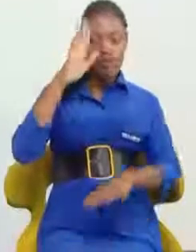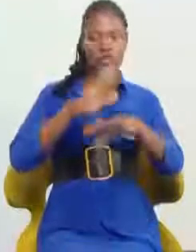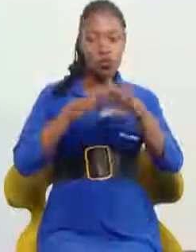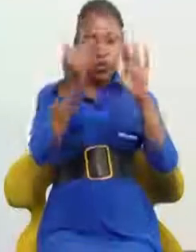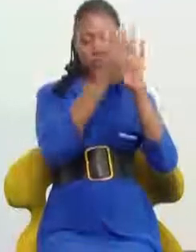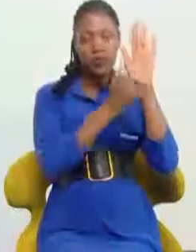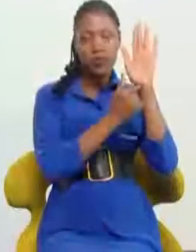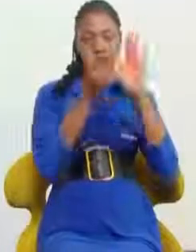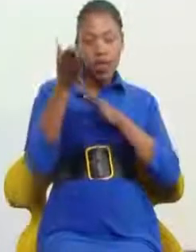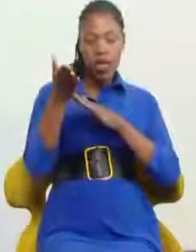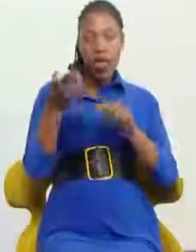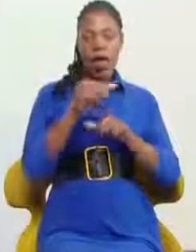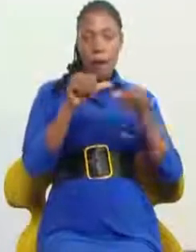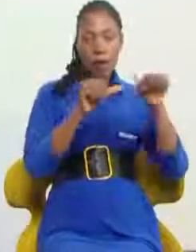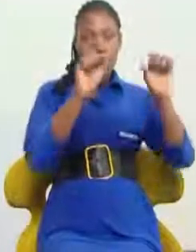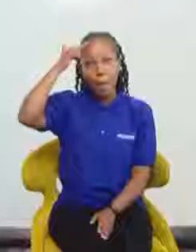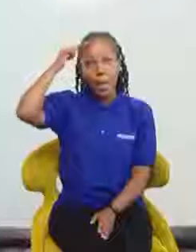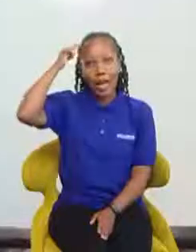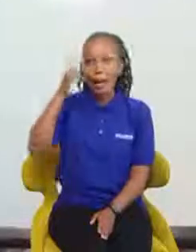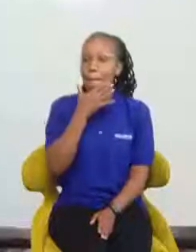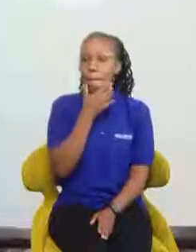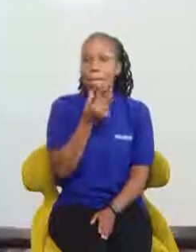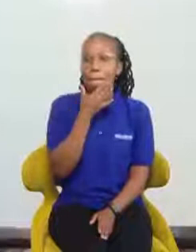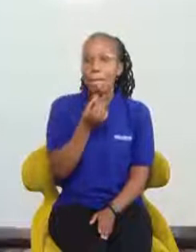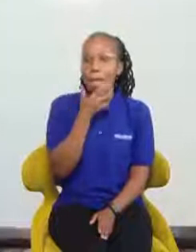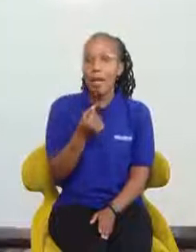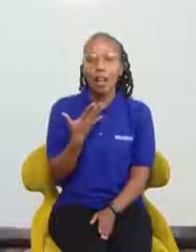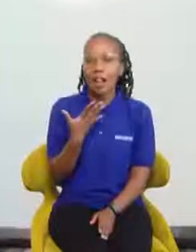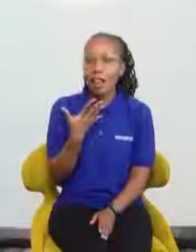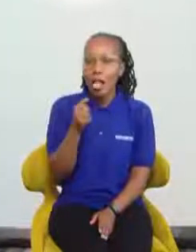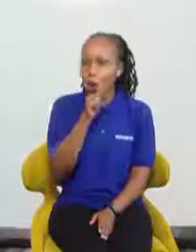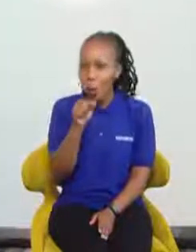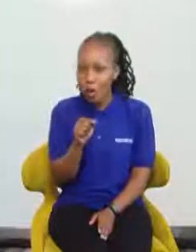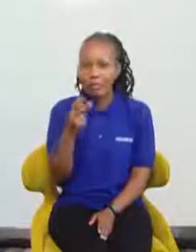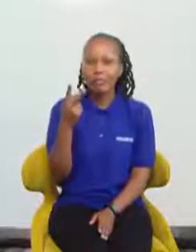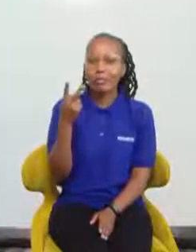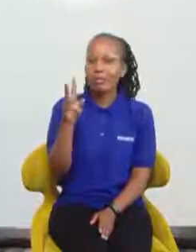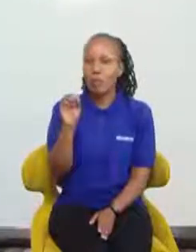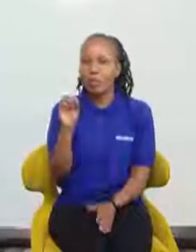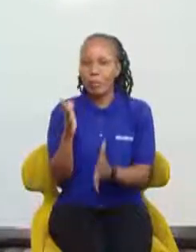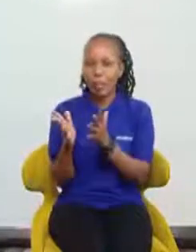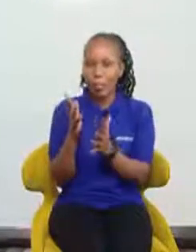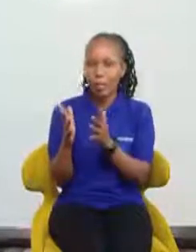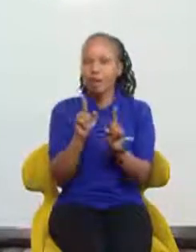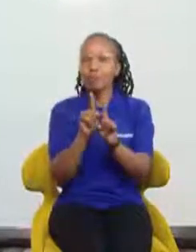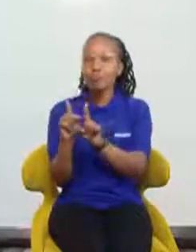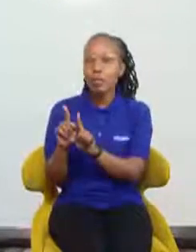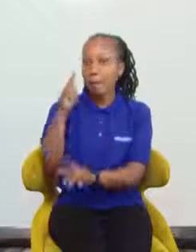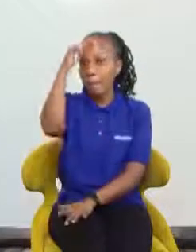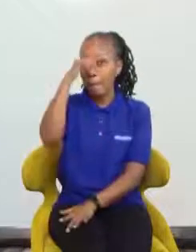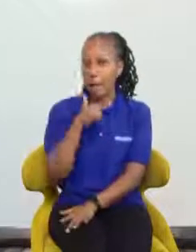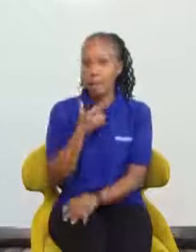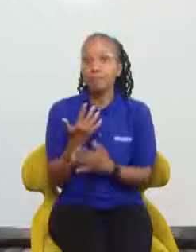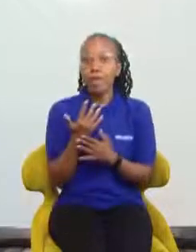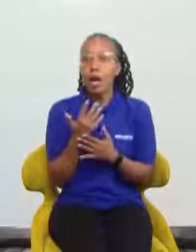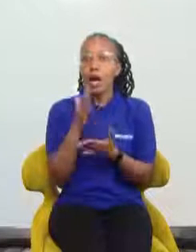a black male in his late 20s, and I'm also visually impaired. As I